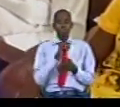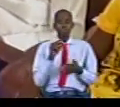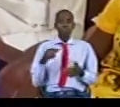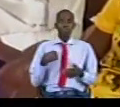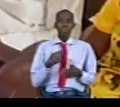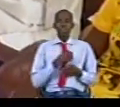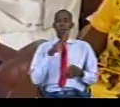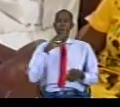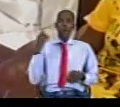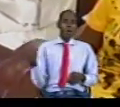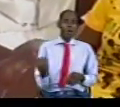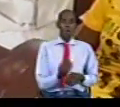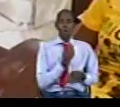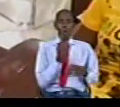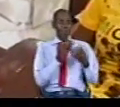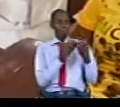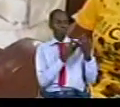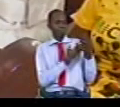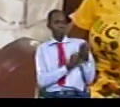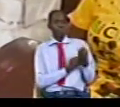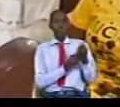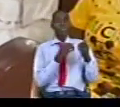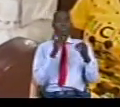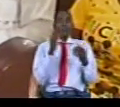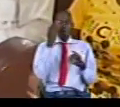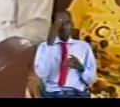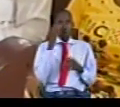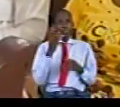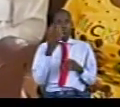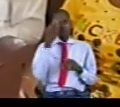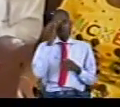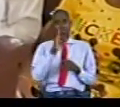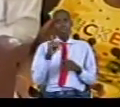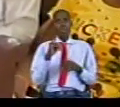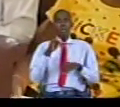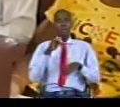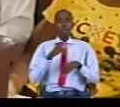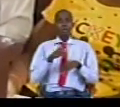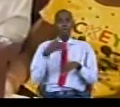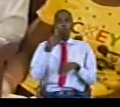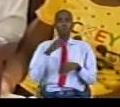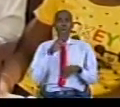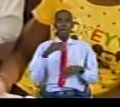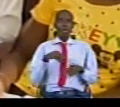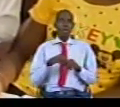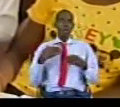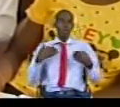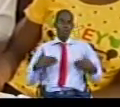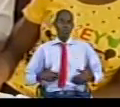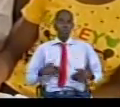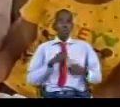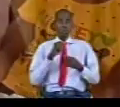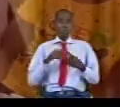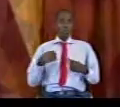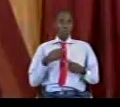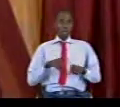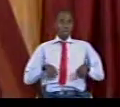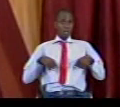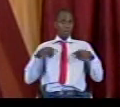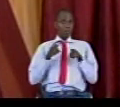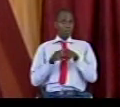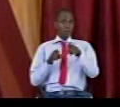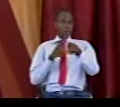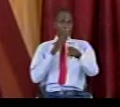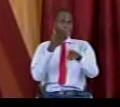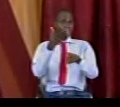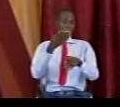confident, knowing that once we're at home in the body, when we're still alive, like you are sitting there or standing there